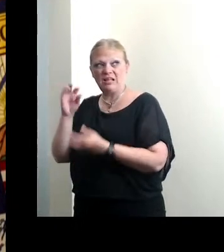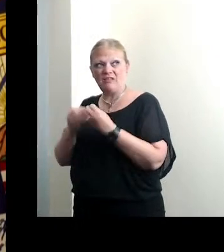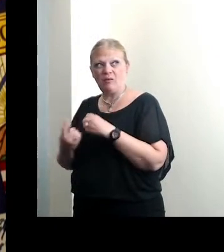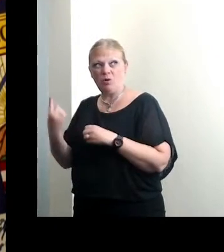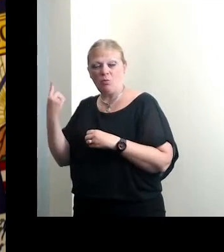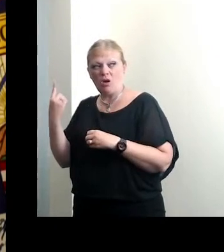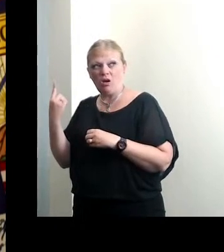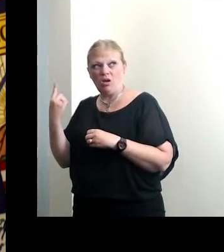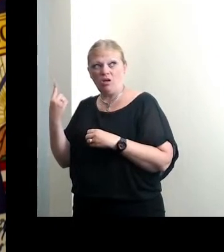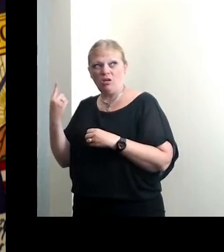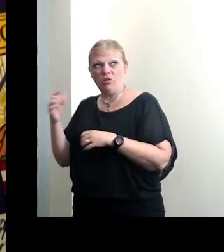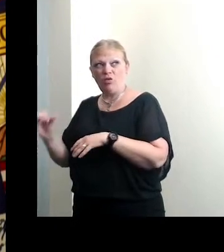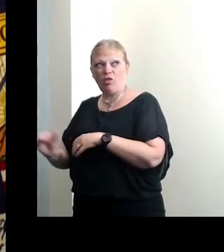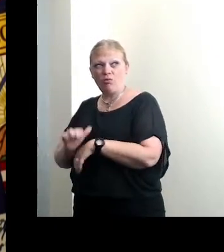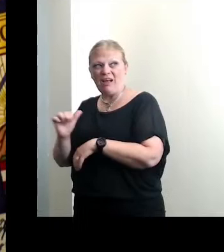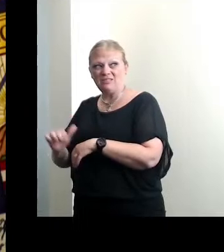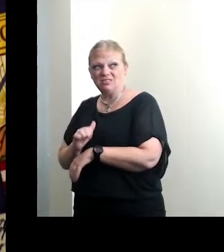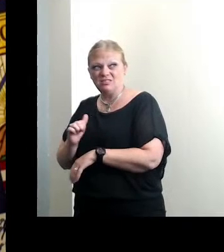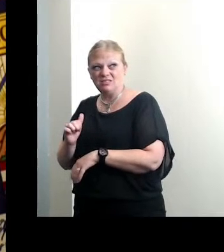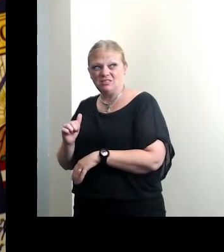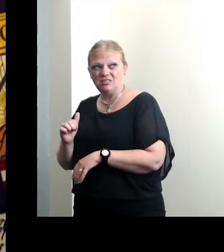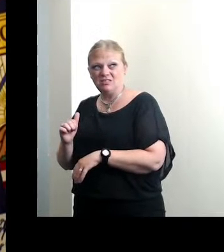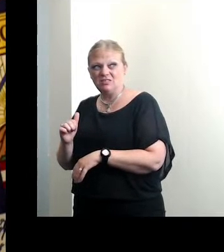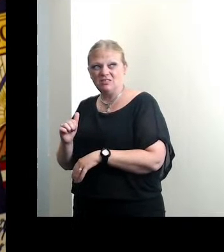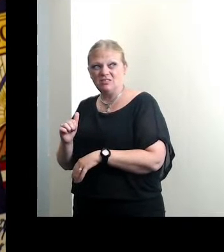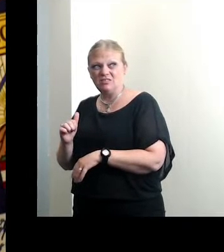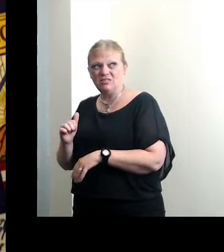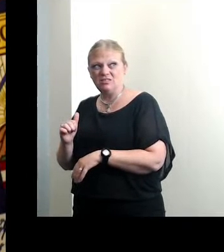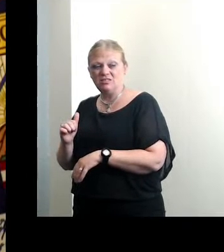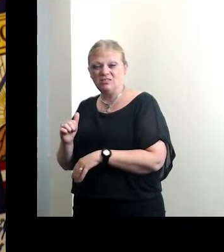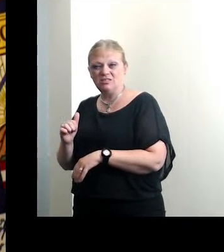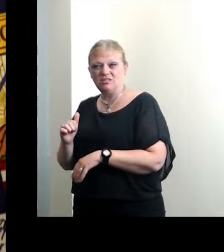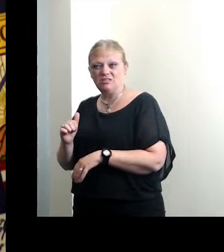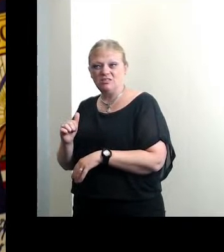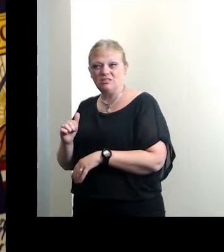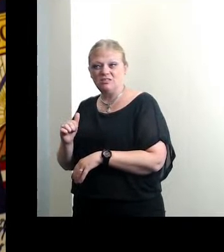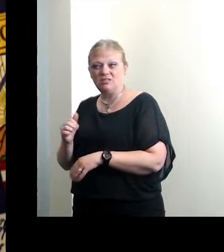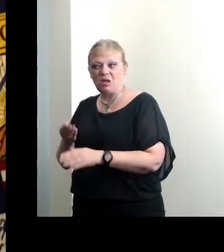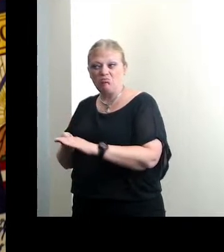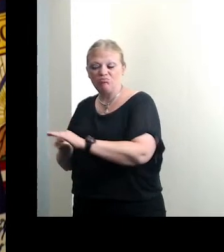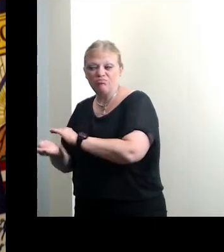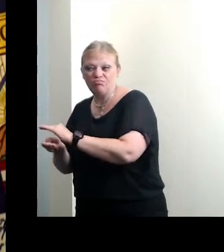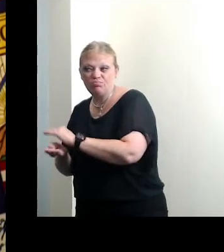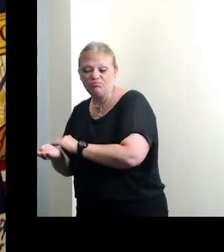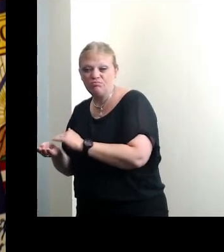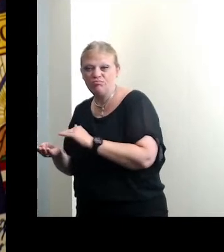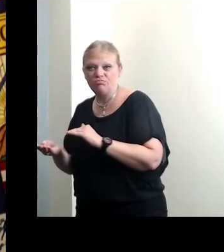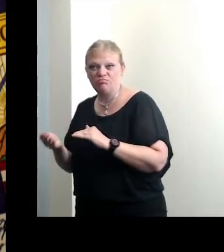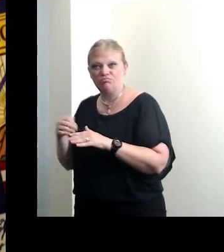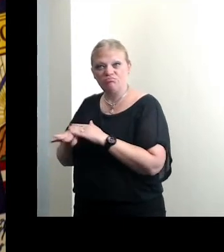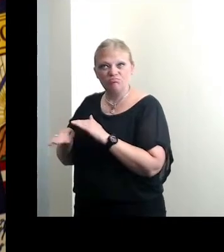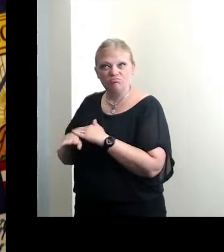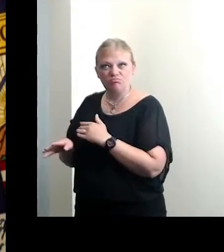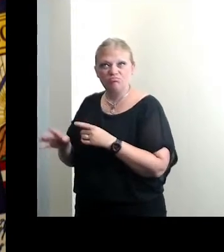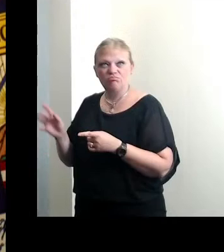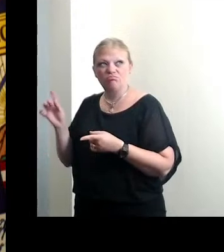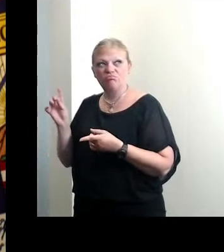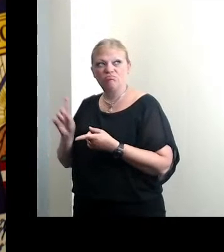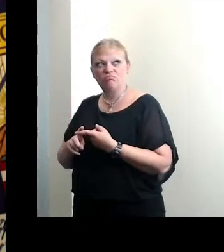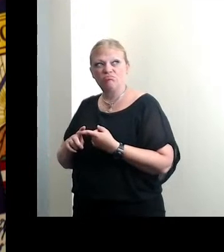with implicit threats about a bit of a quid pro quo linking back access